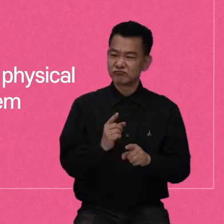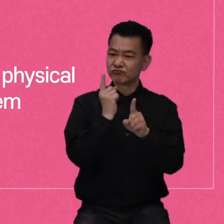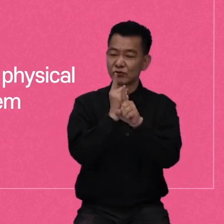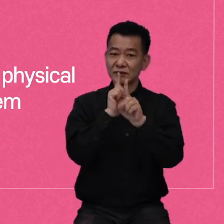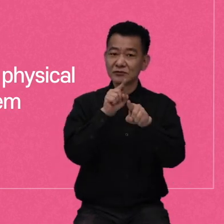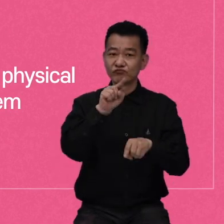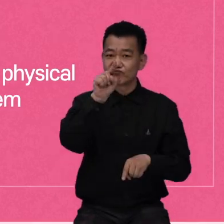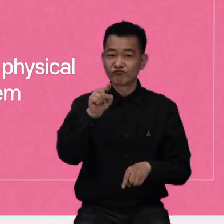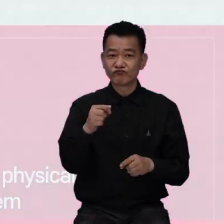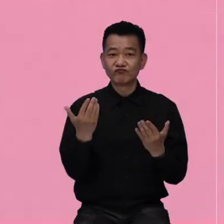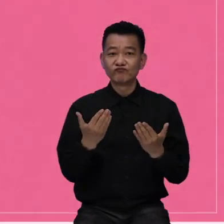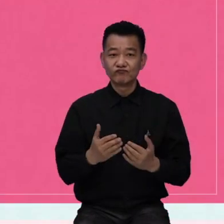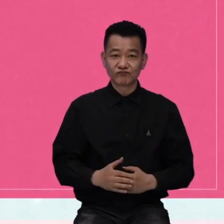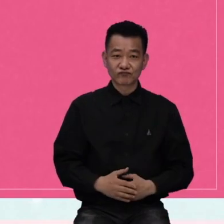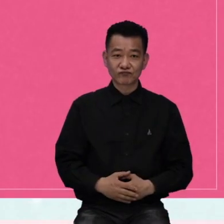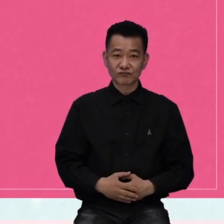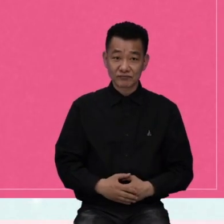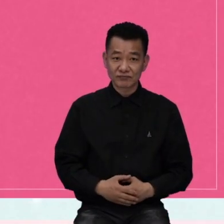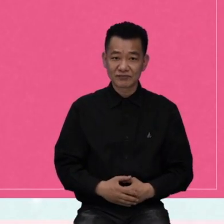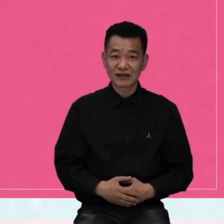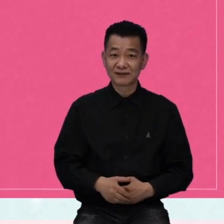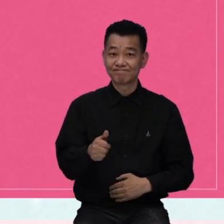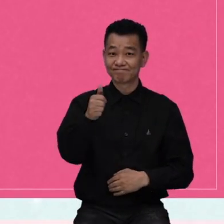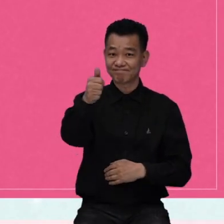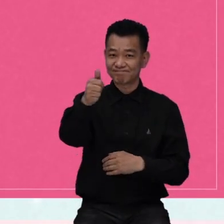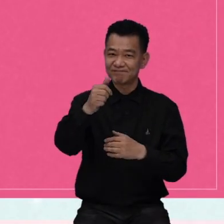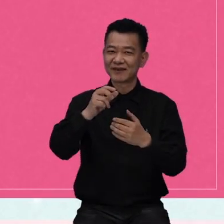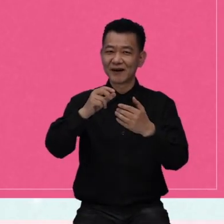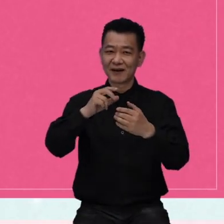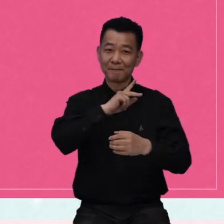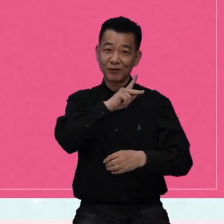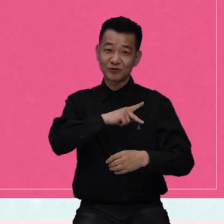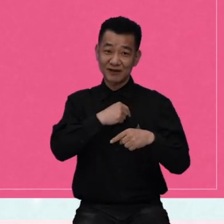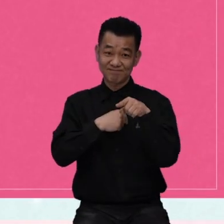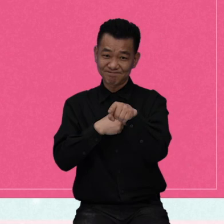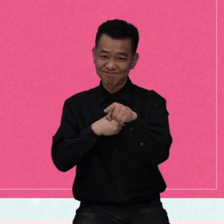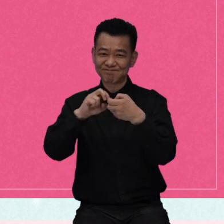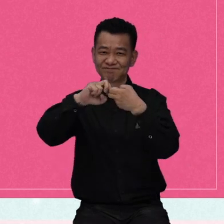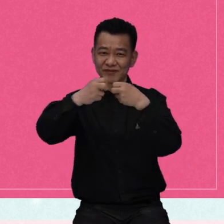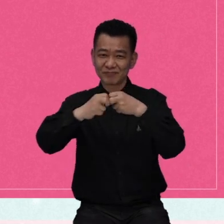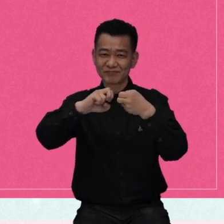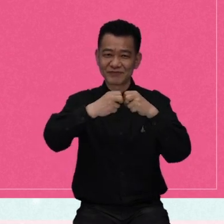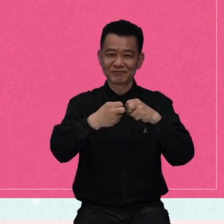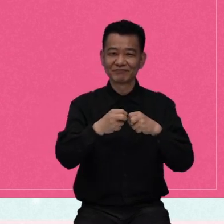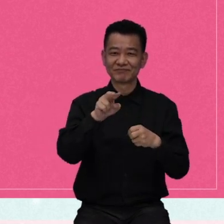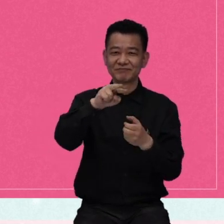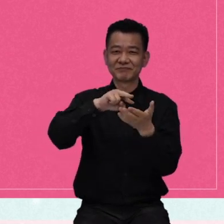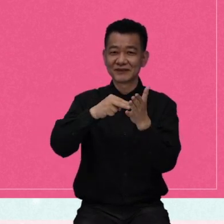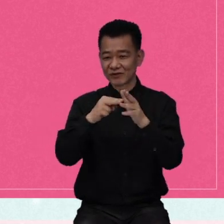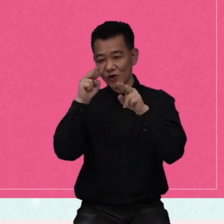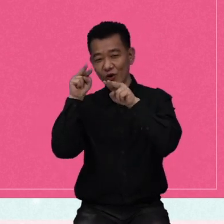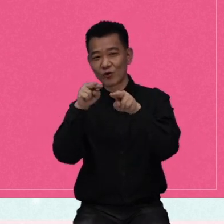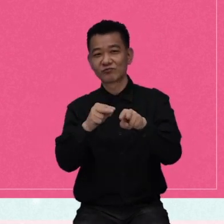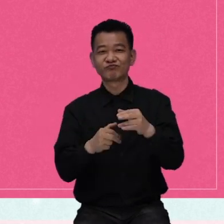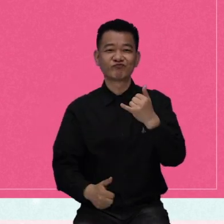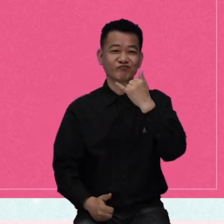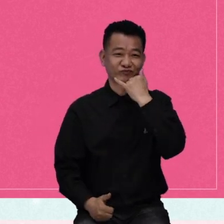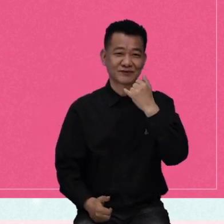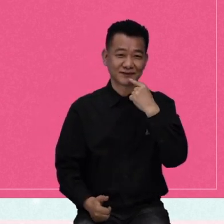What is your answer? From an individual perspective, a disability was considered as an individual's